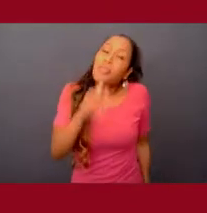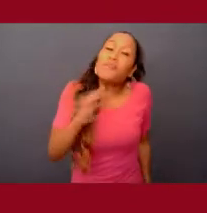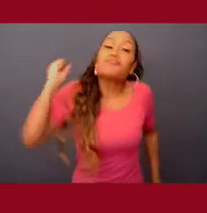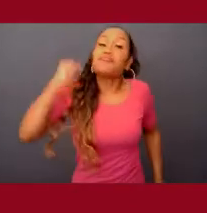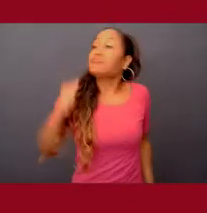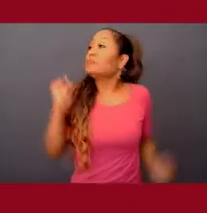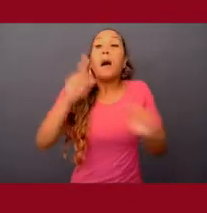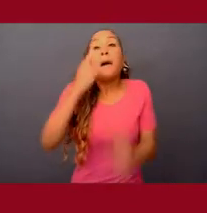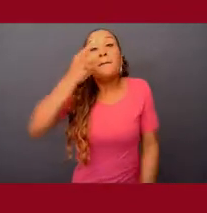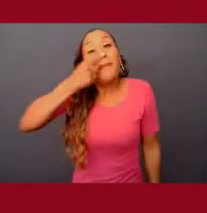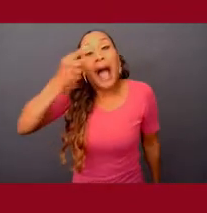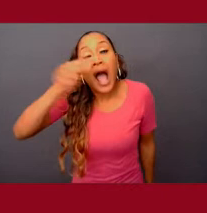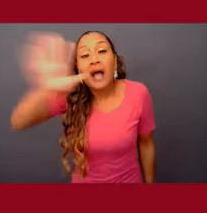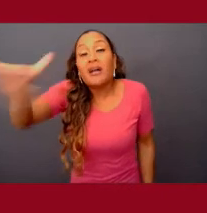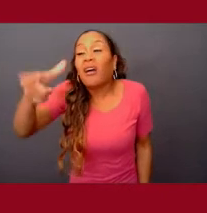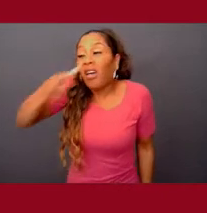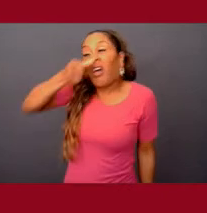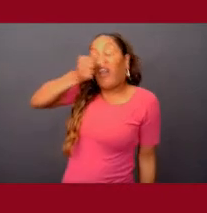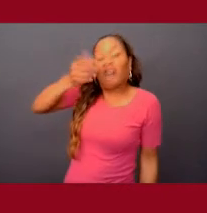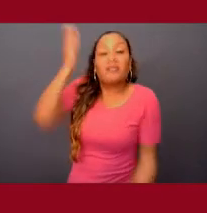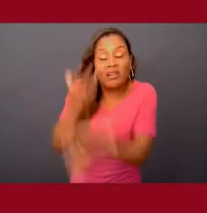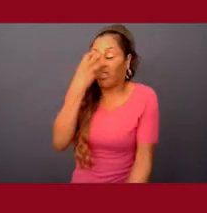your business.